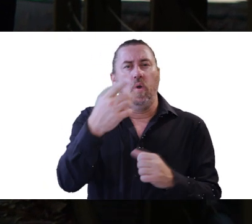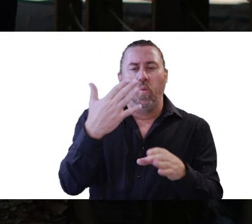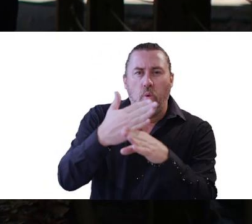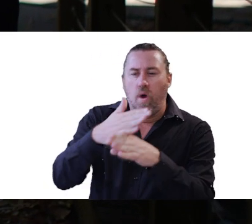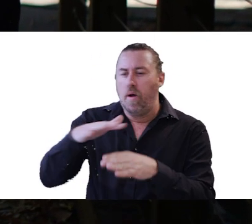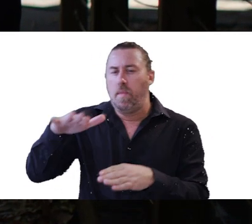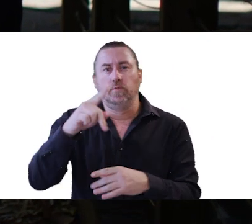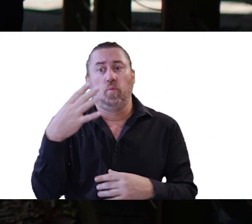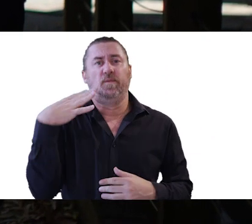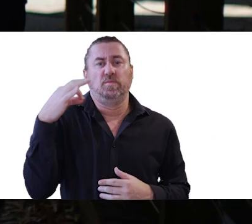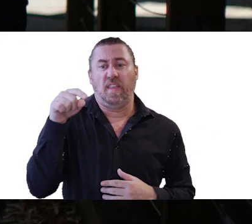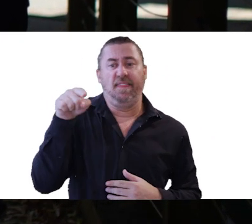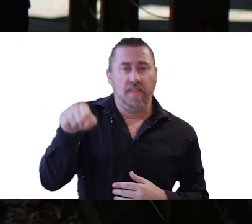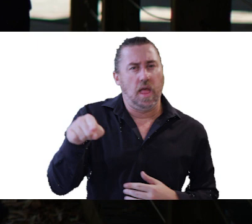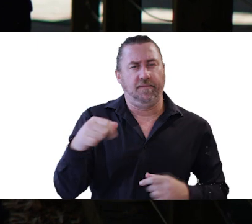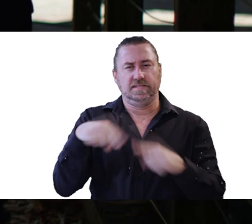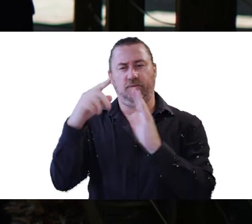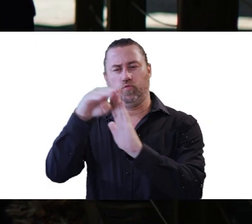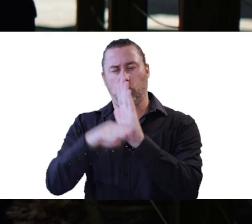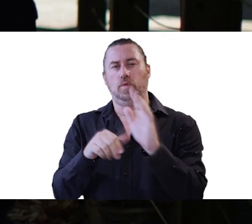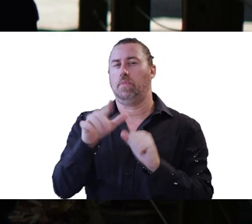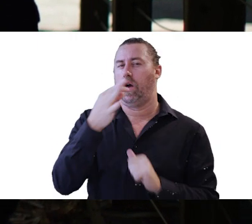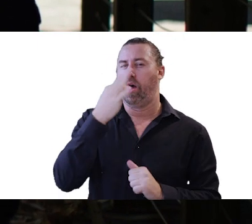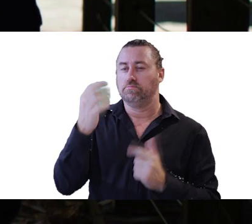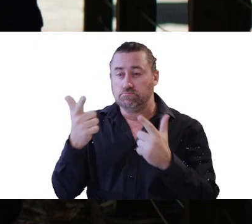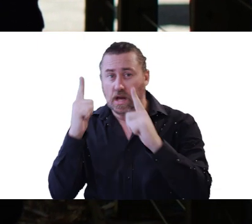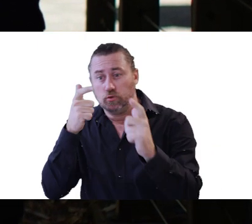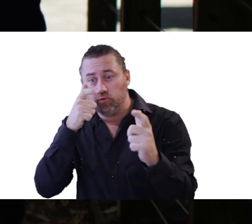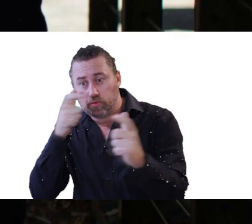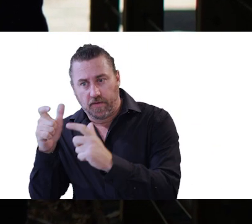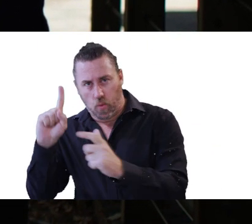has different rules. Ask your supervisor or manager about the rules